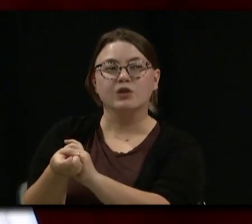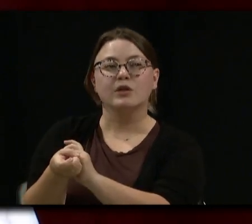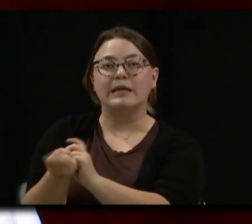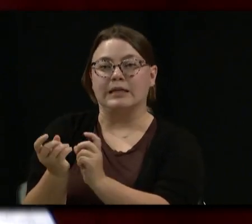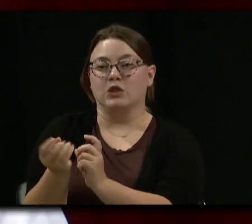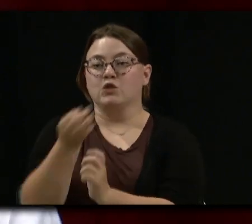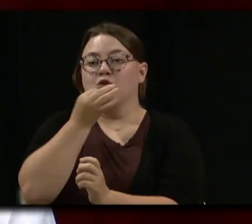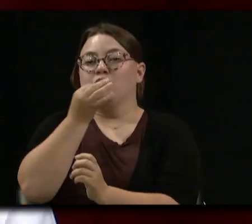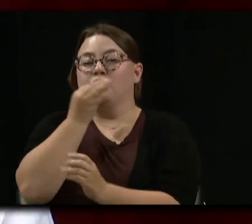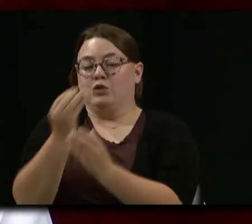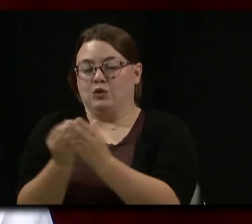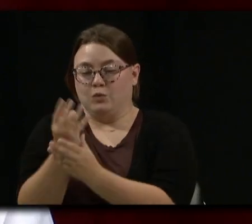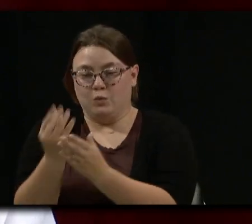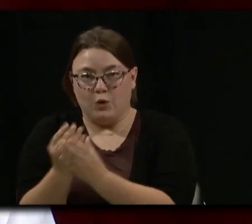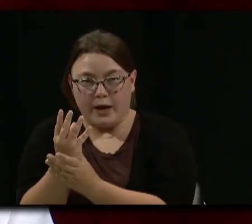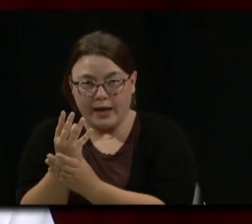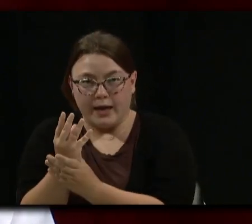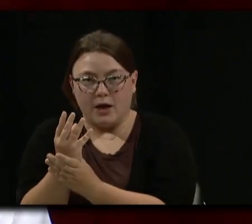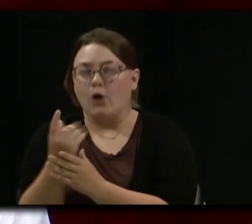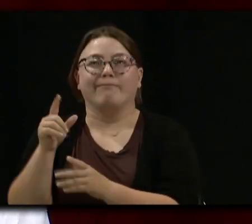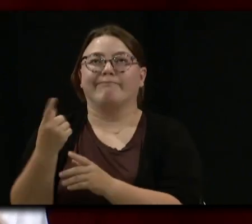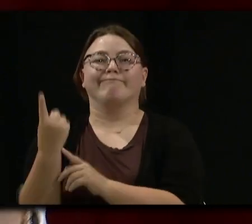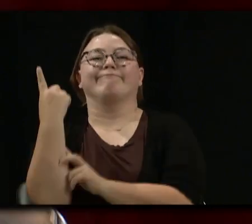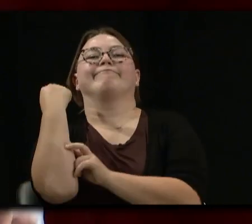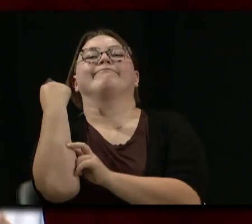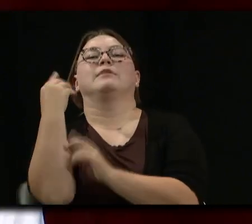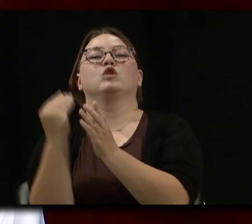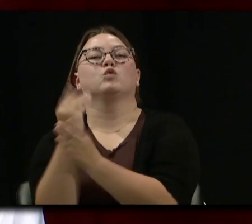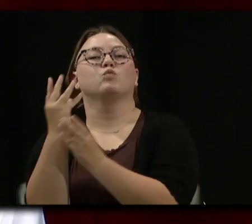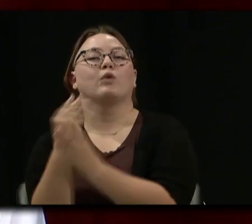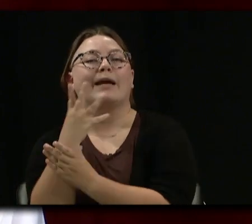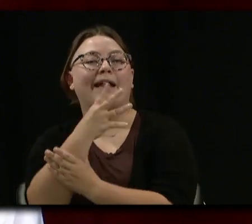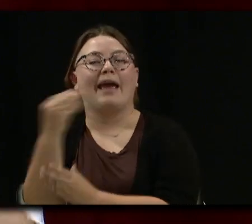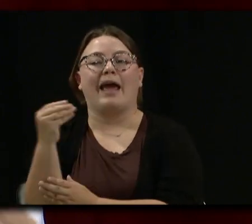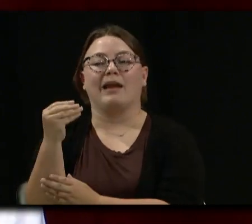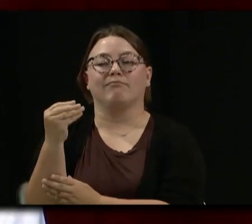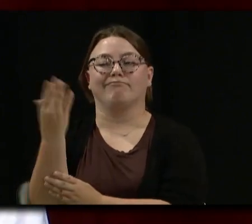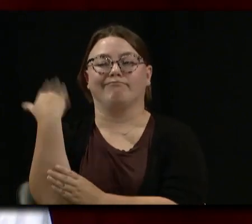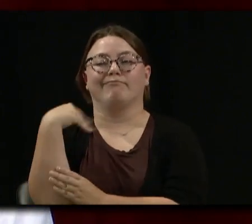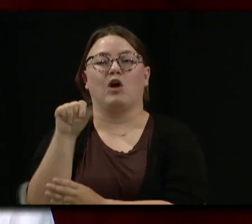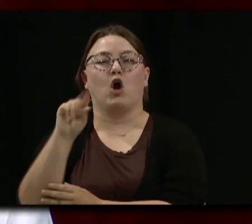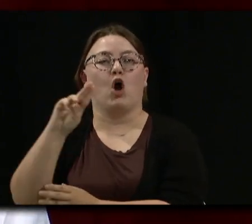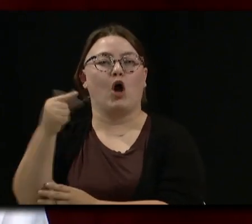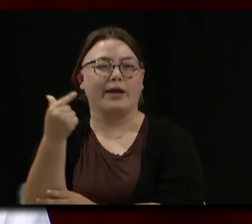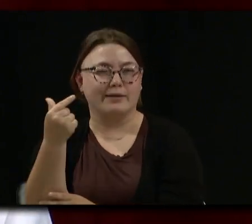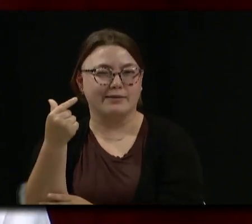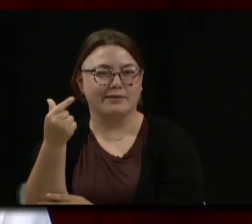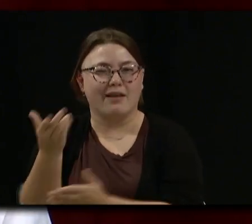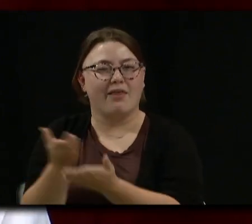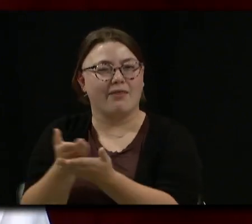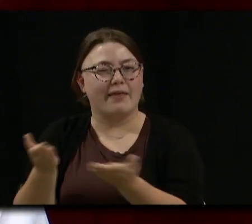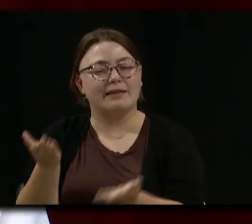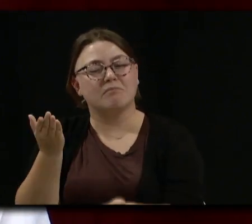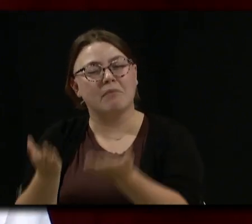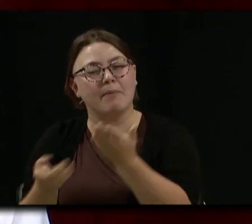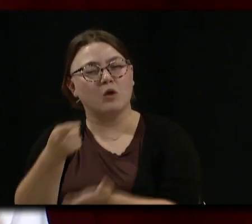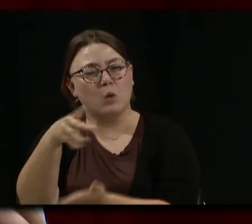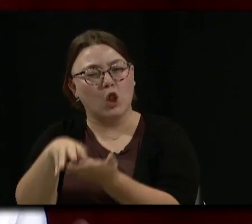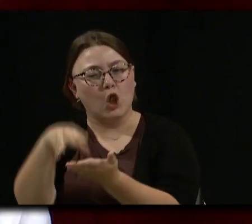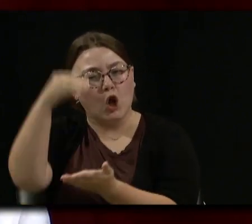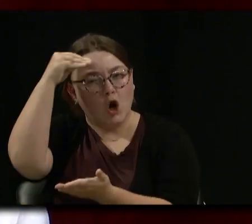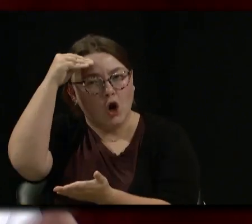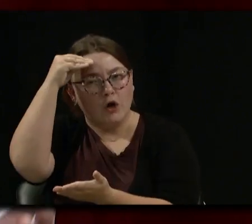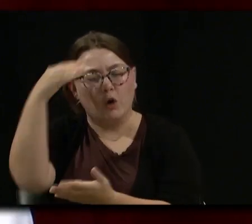spring and then August elections. As you learn some things from that, is there anything that you can point out that, boy, we